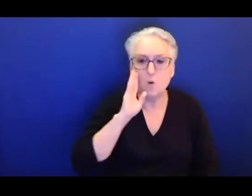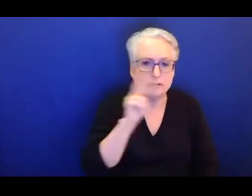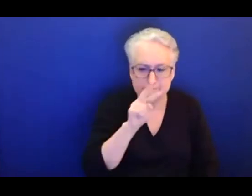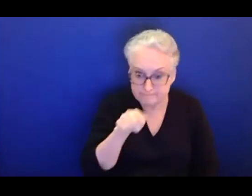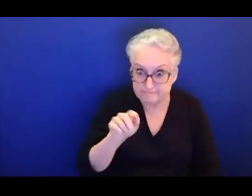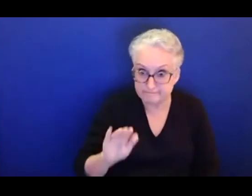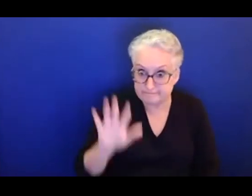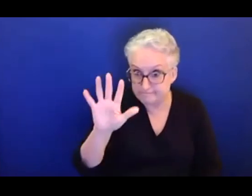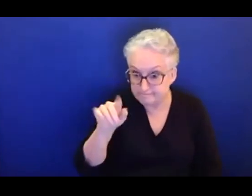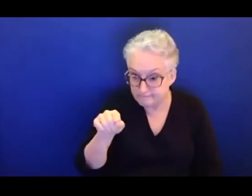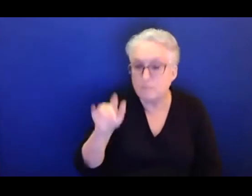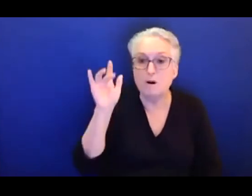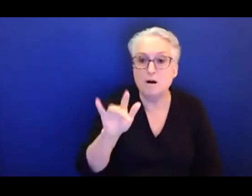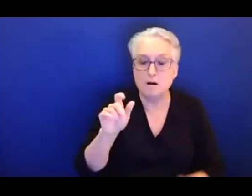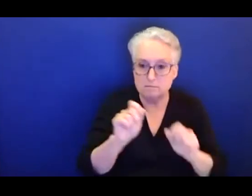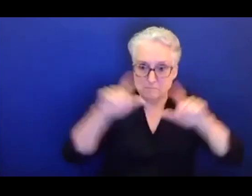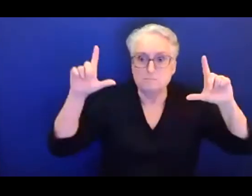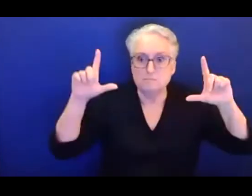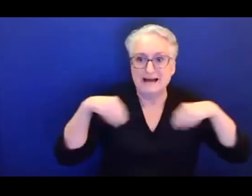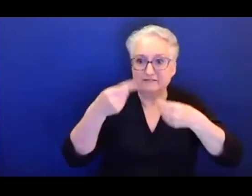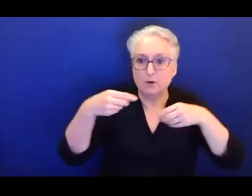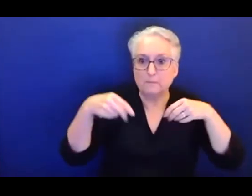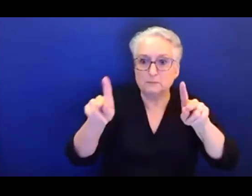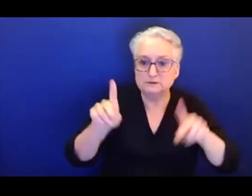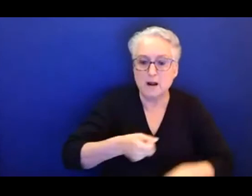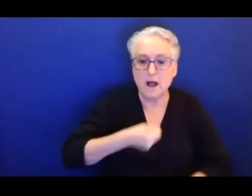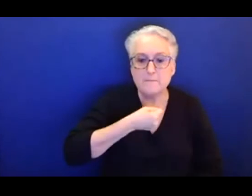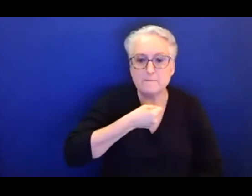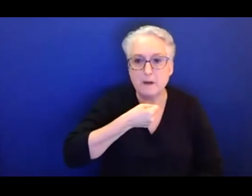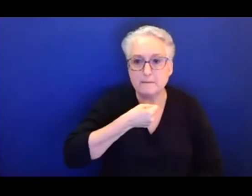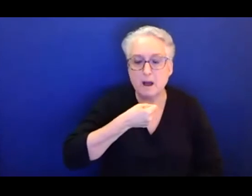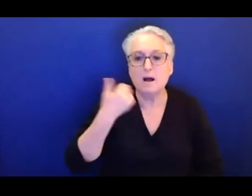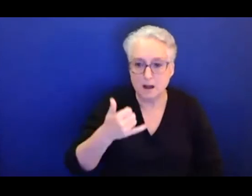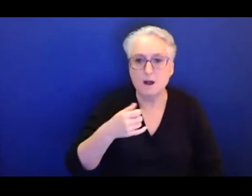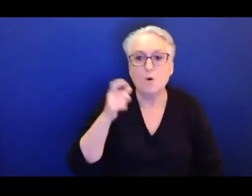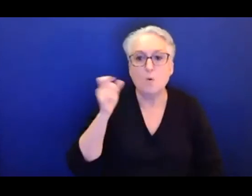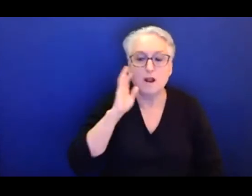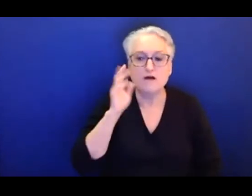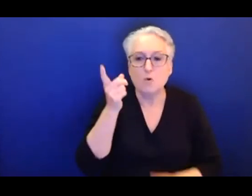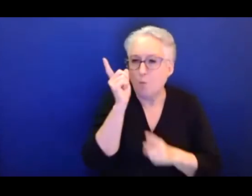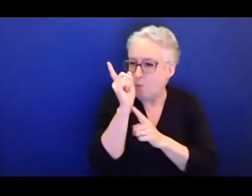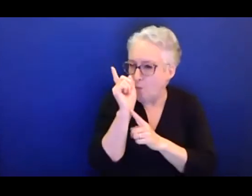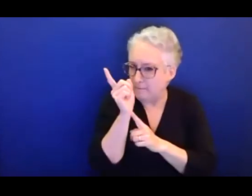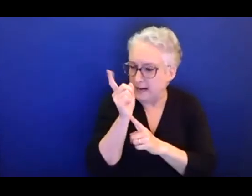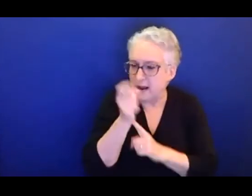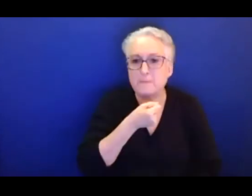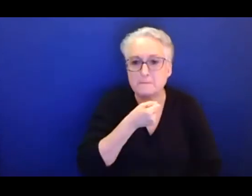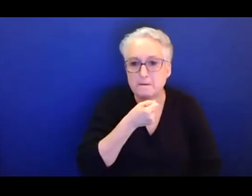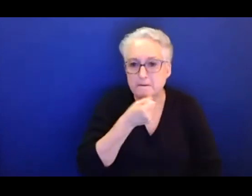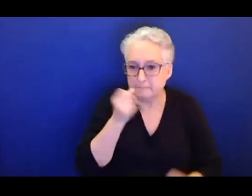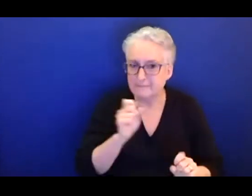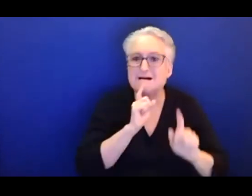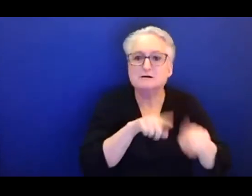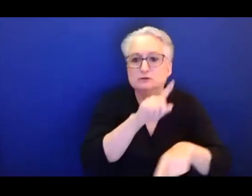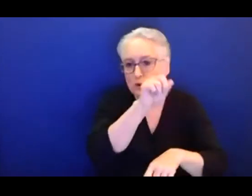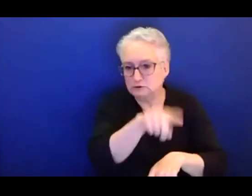speak and unmute you, and you'll have 1 minute to talk. If you're on the phone, you press